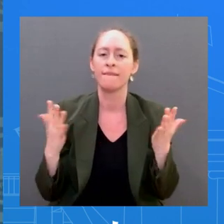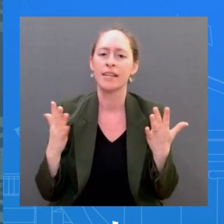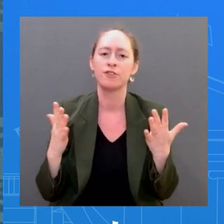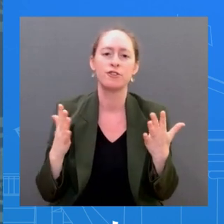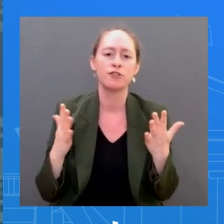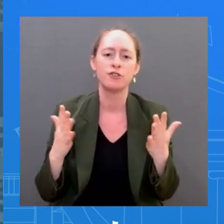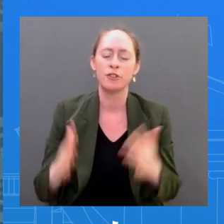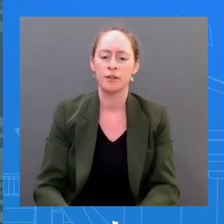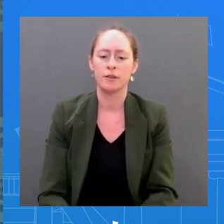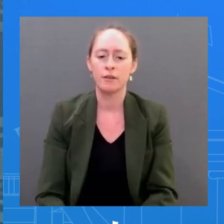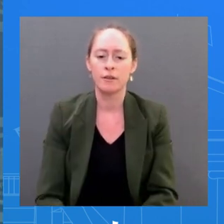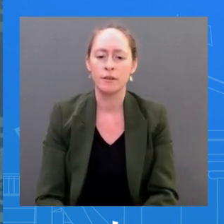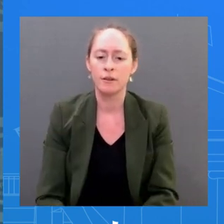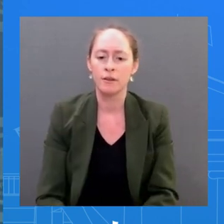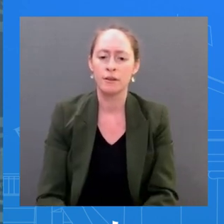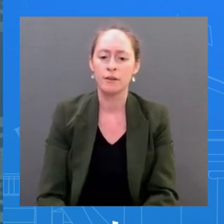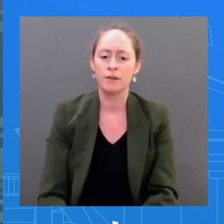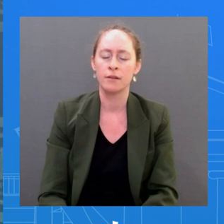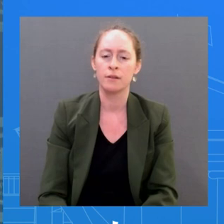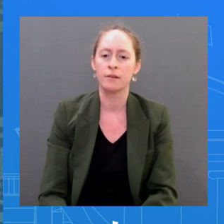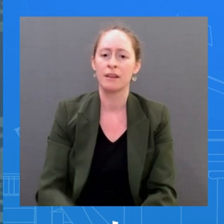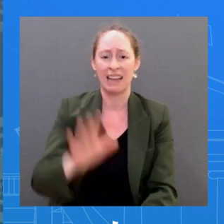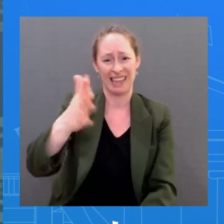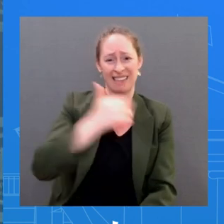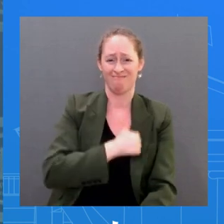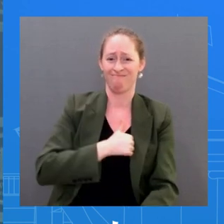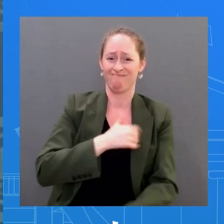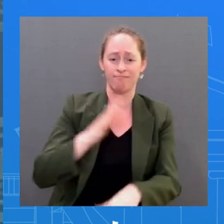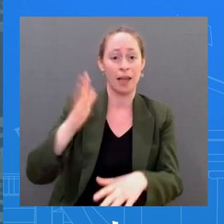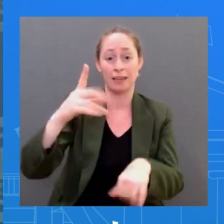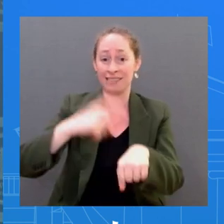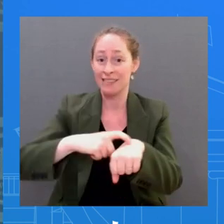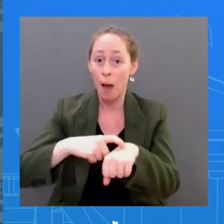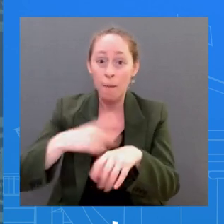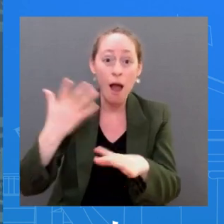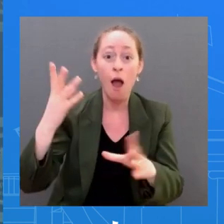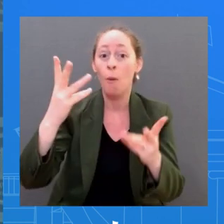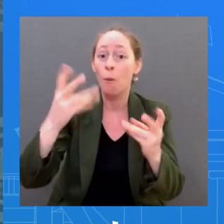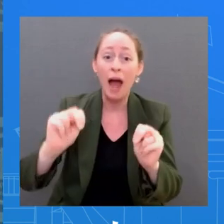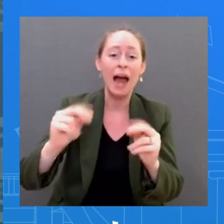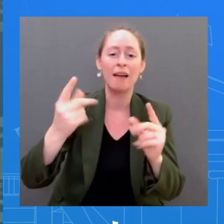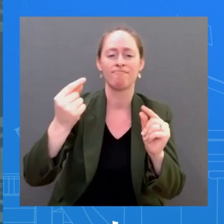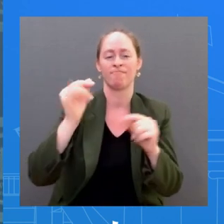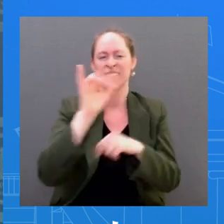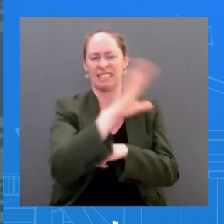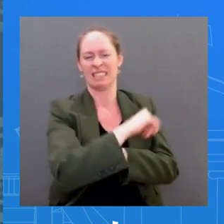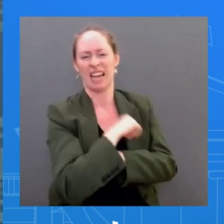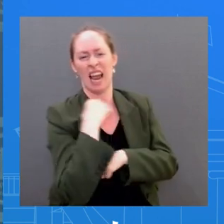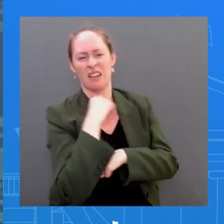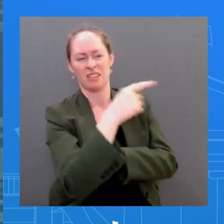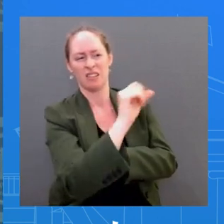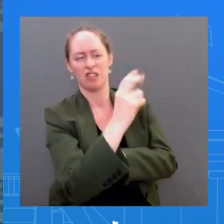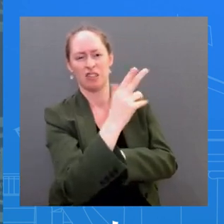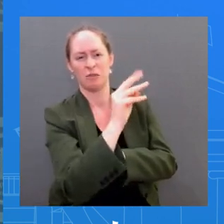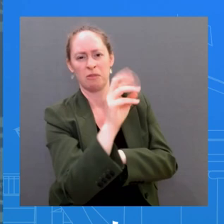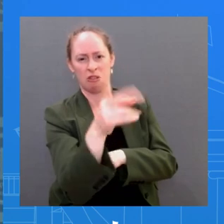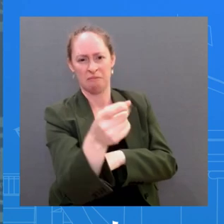I can't speak to the timeline. That is going to be up to Senator Schumer and Chris Murphy and their conversations that we're having. Can you